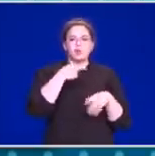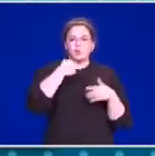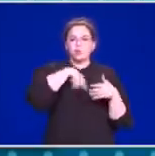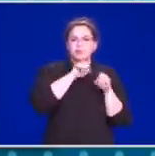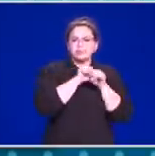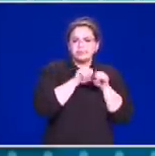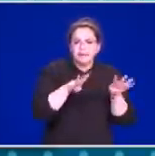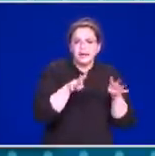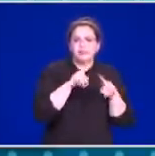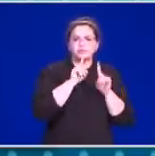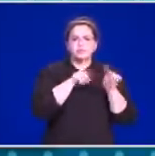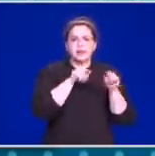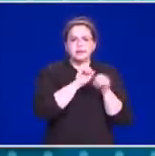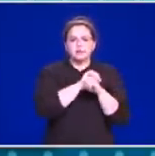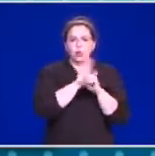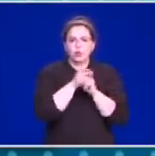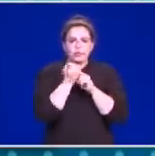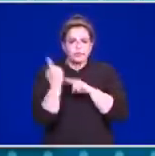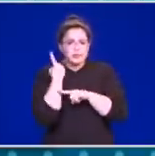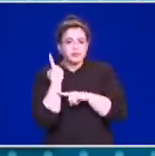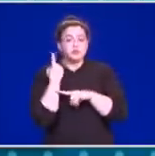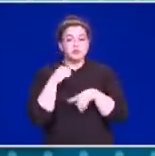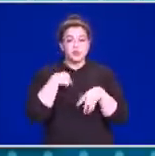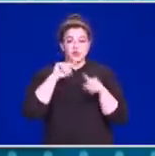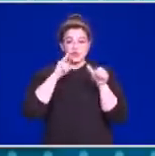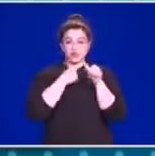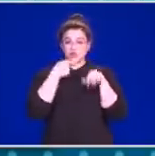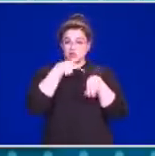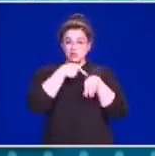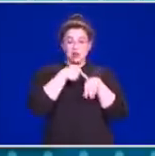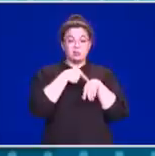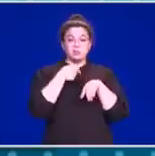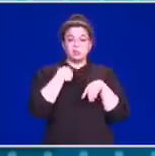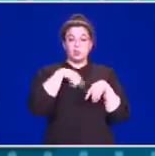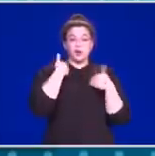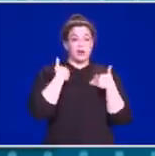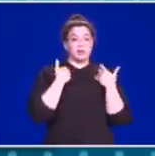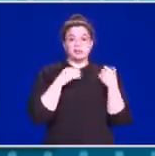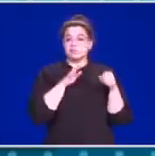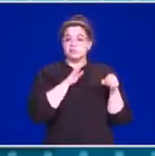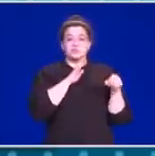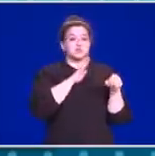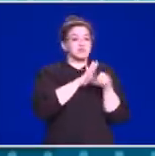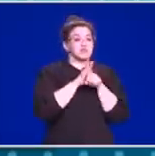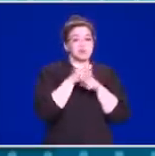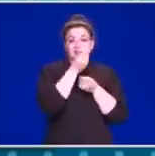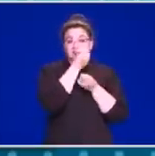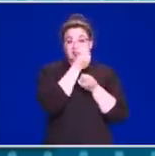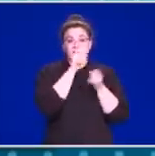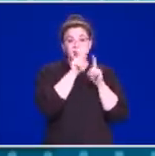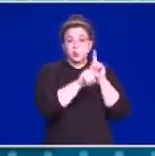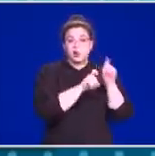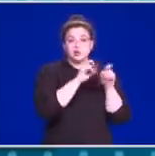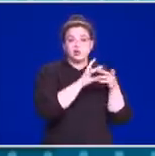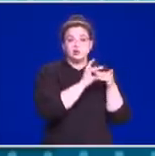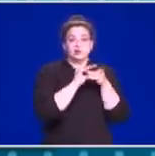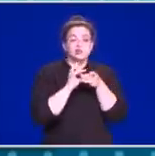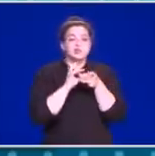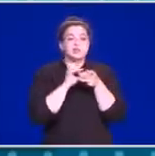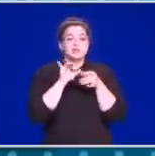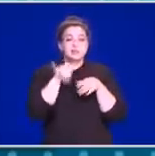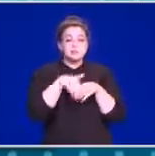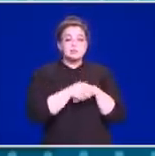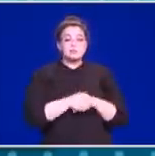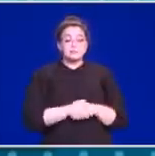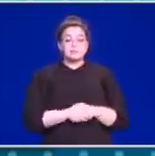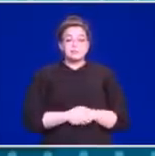pandemic last year. And for the first time, we have a full suite of SOGI questions on the household poll survey.